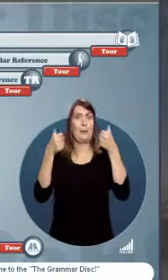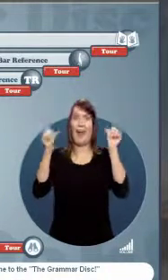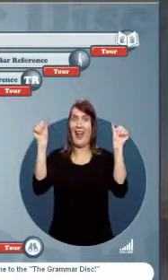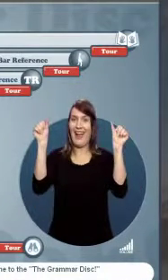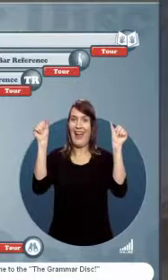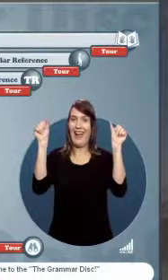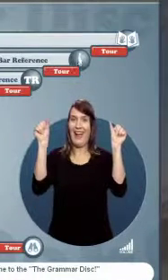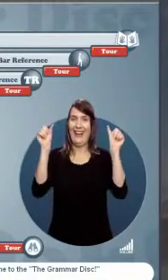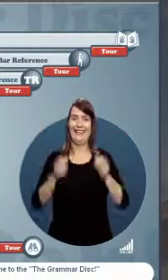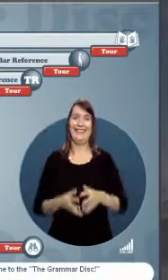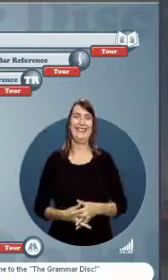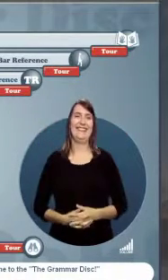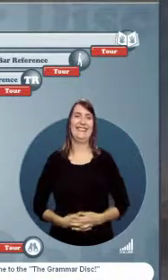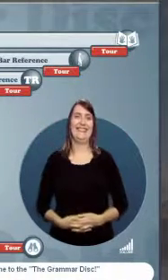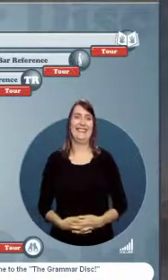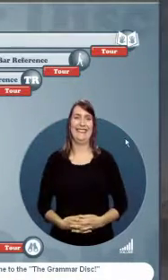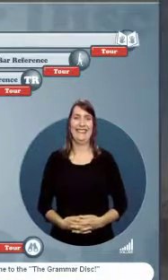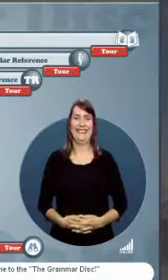Welcome to the Grammar Disc.